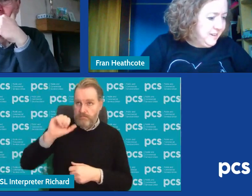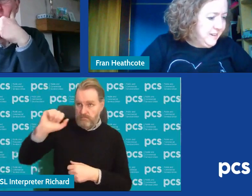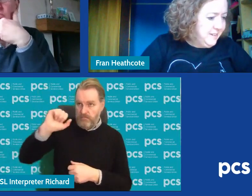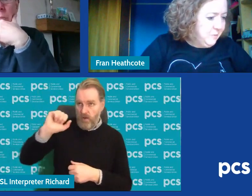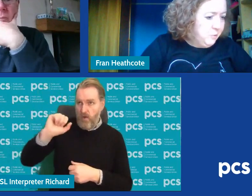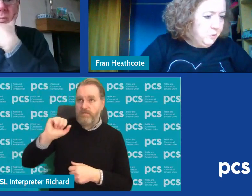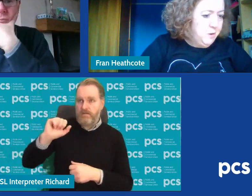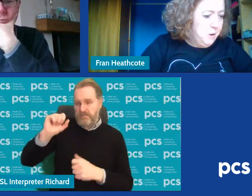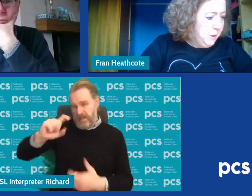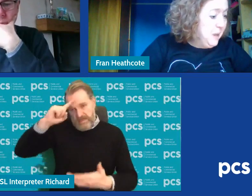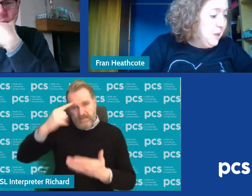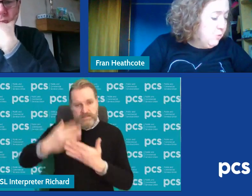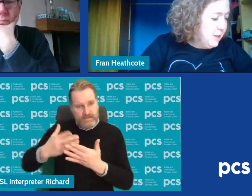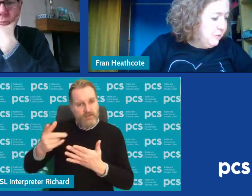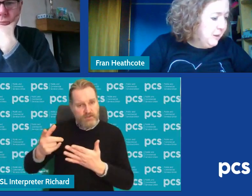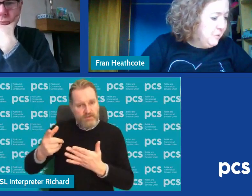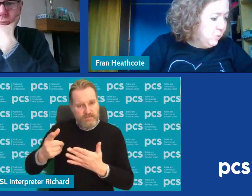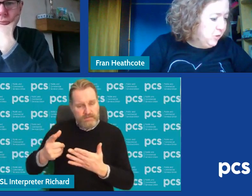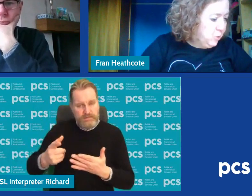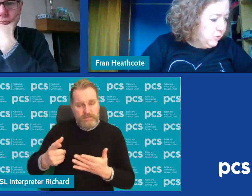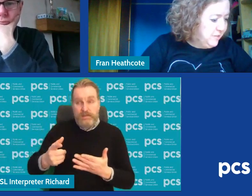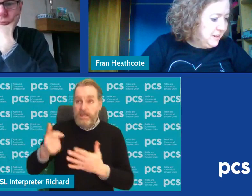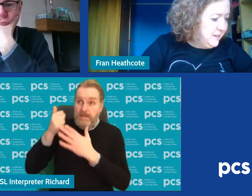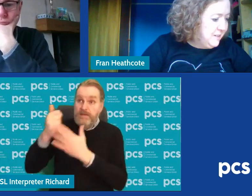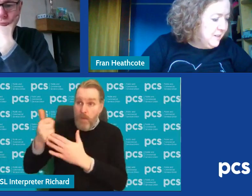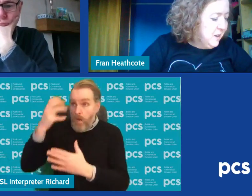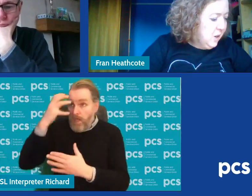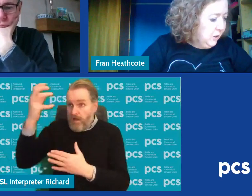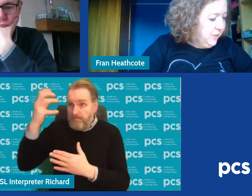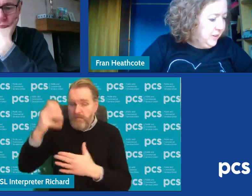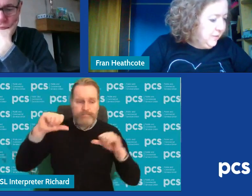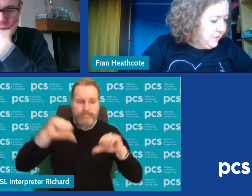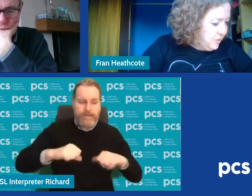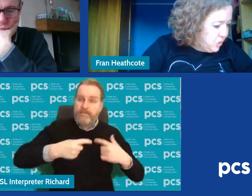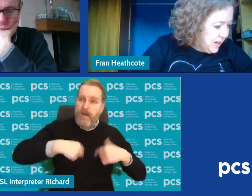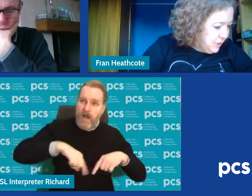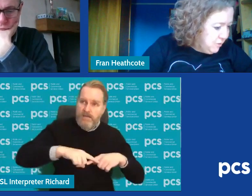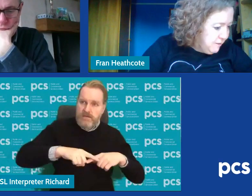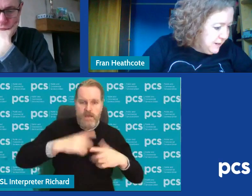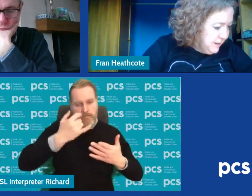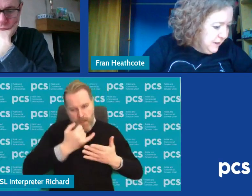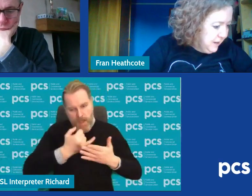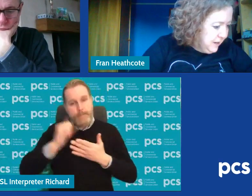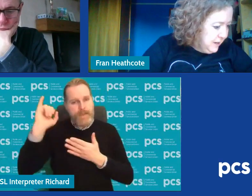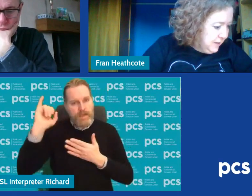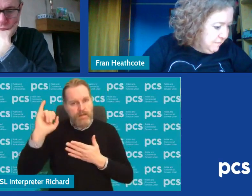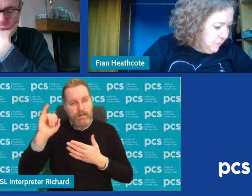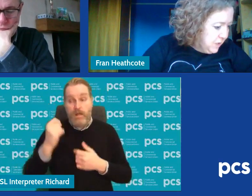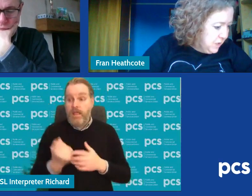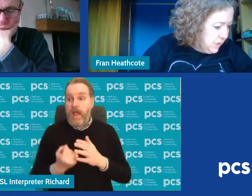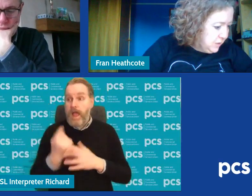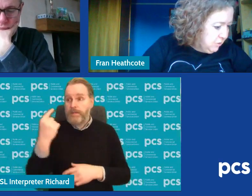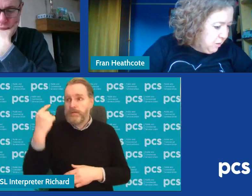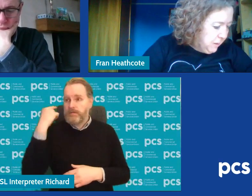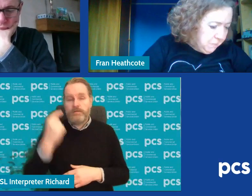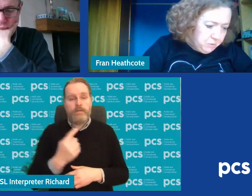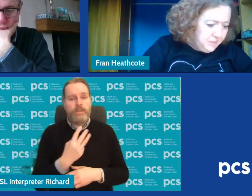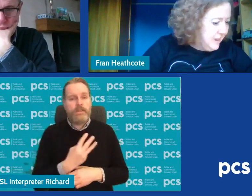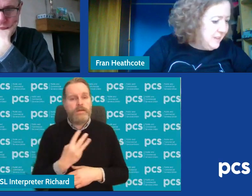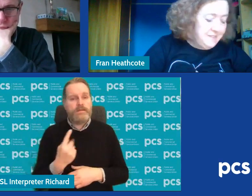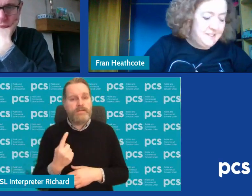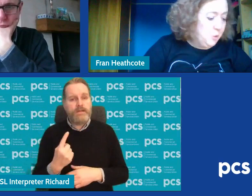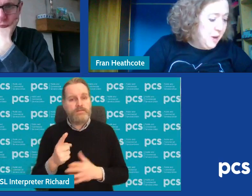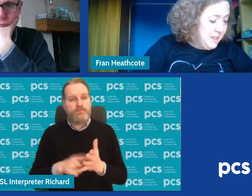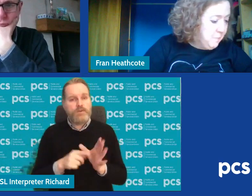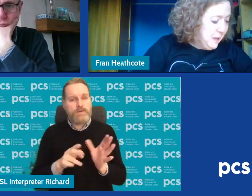courts decided, or an appeal rather, against what the court decided on the 31st of January. there are people